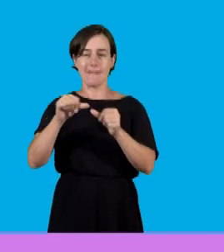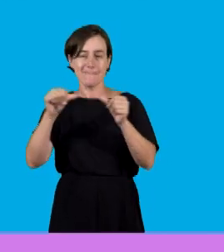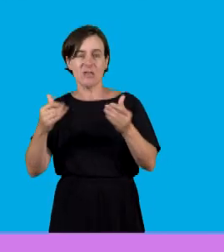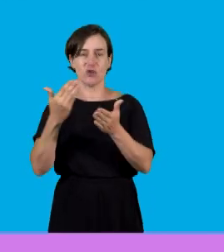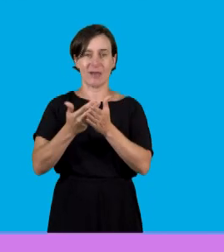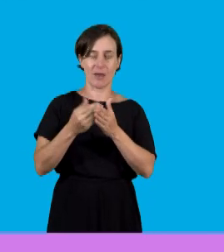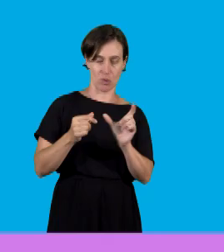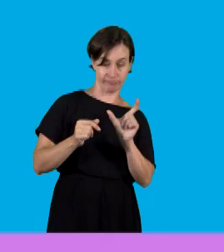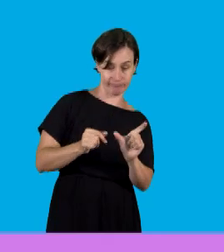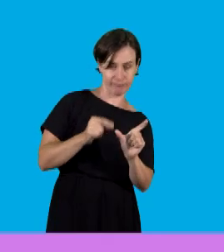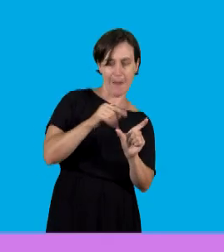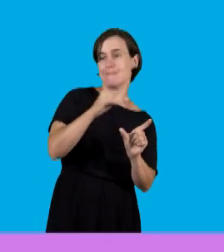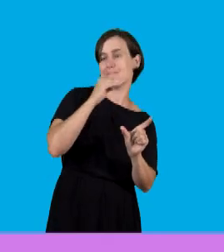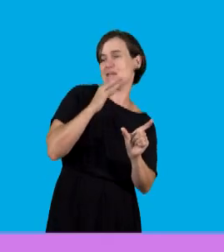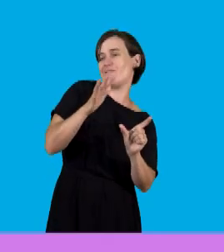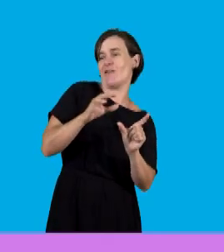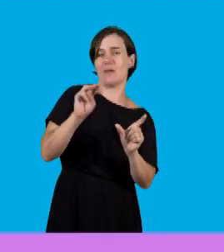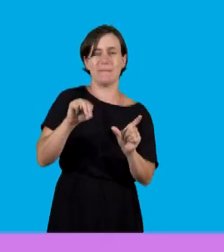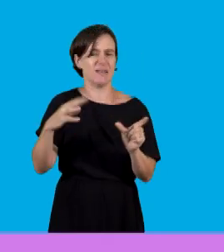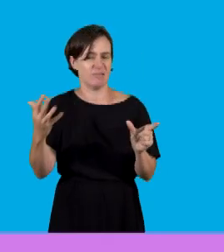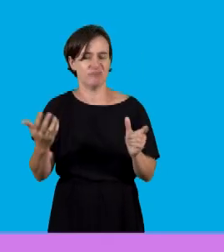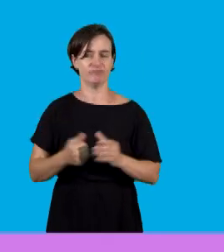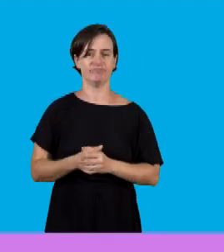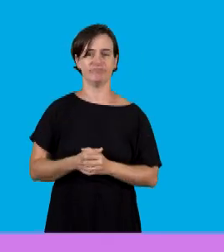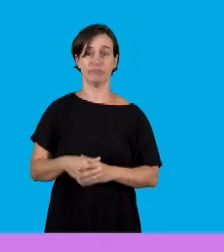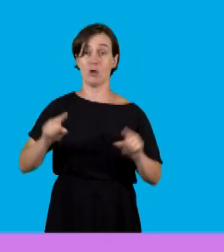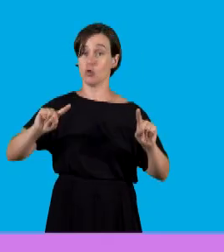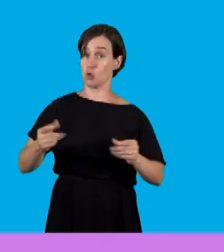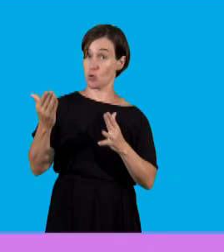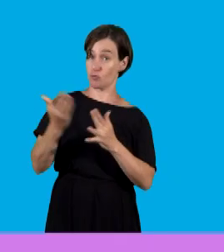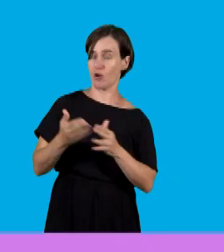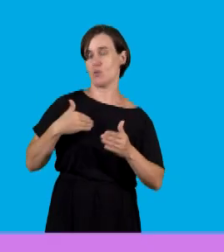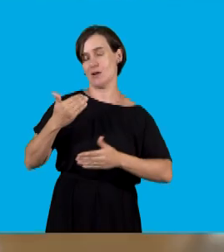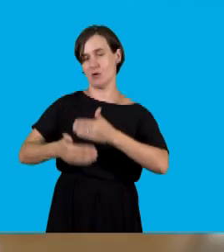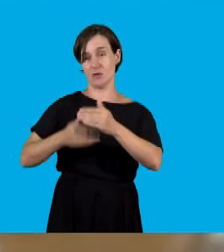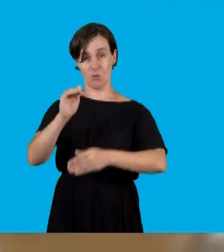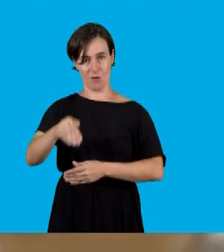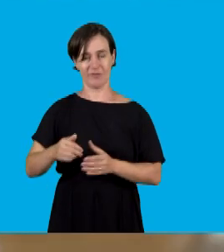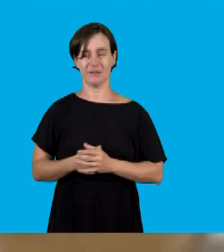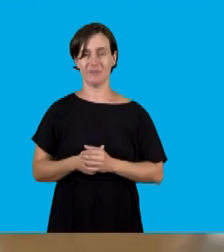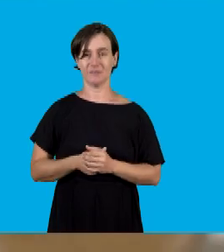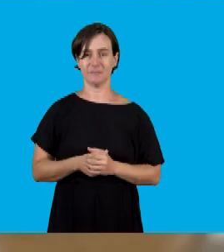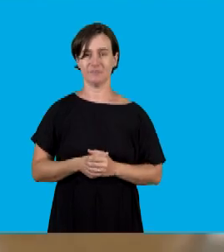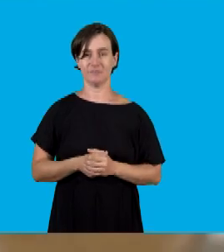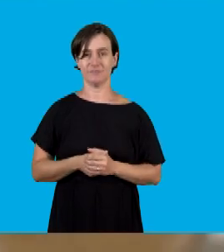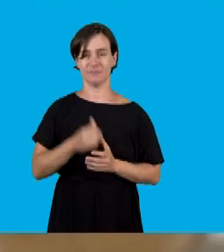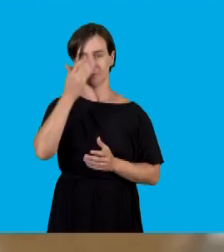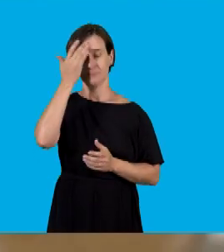its actual size, which are these units that are given to us there. So let's take a quick break, and then we'll continue